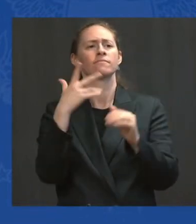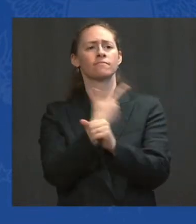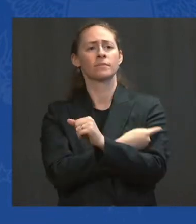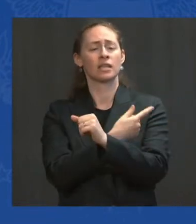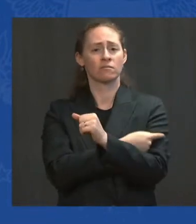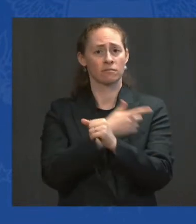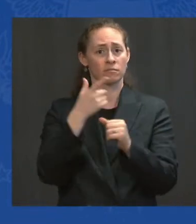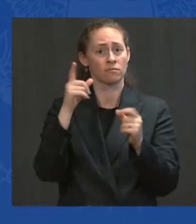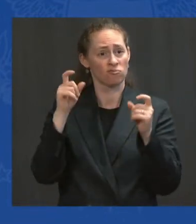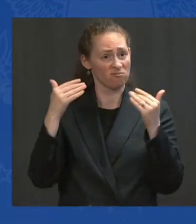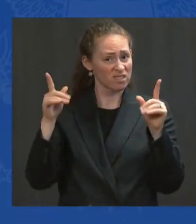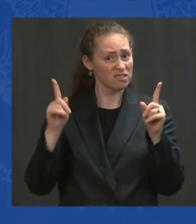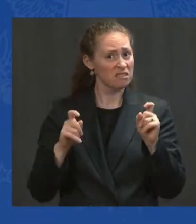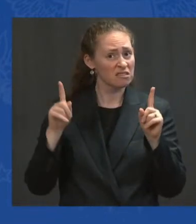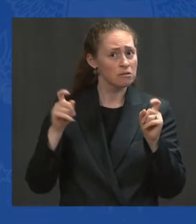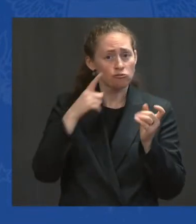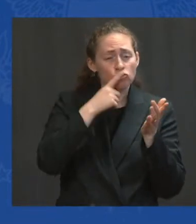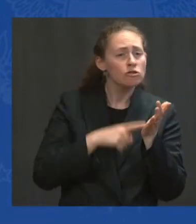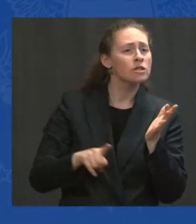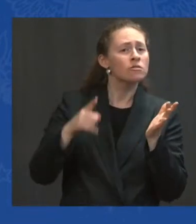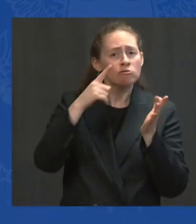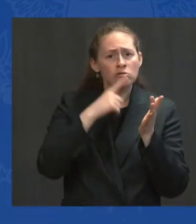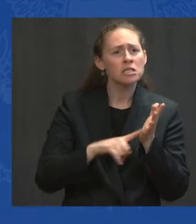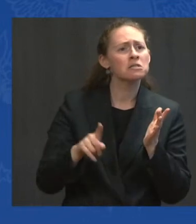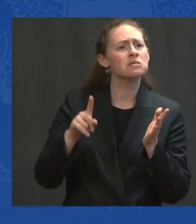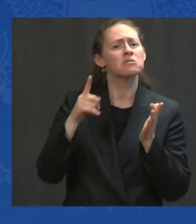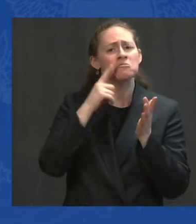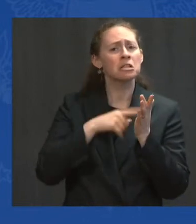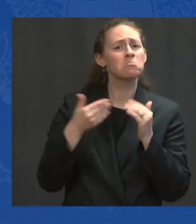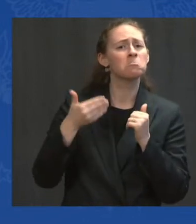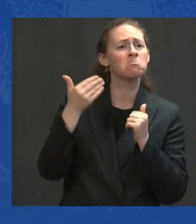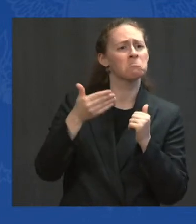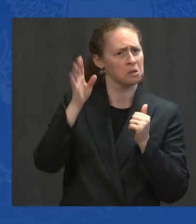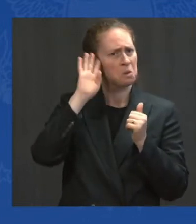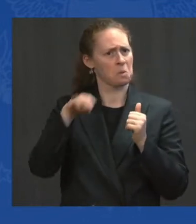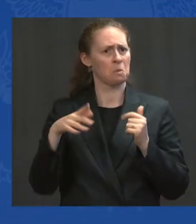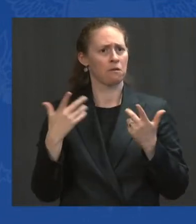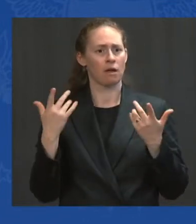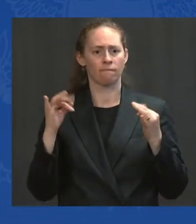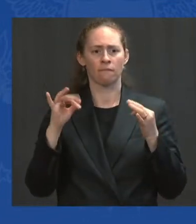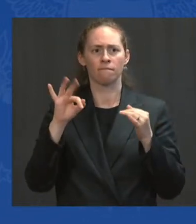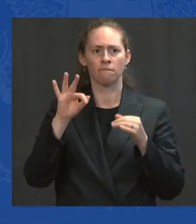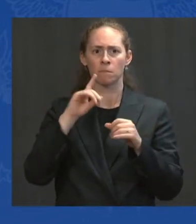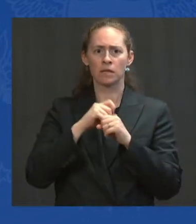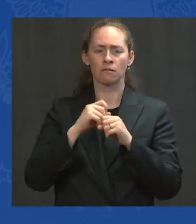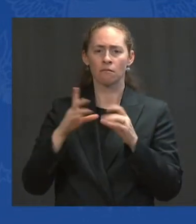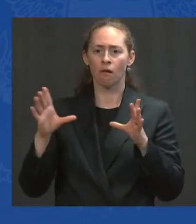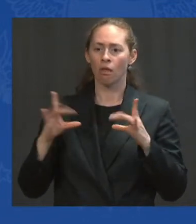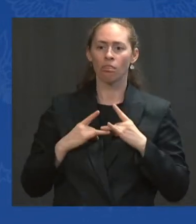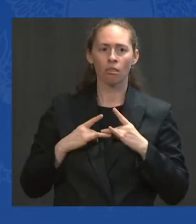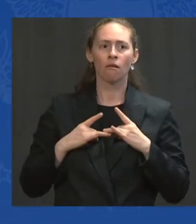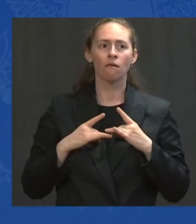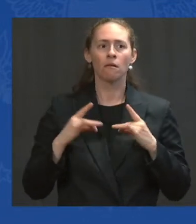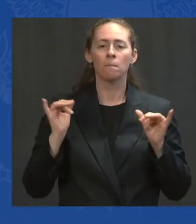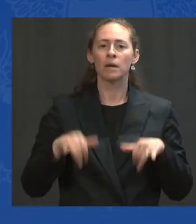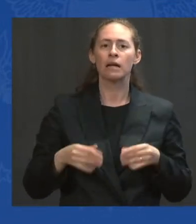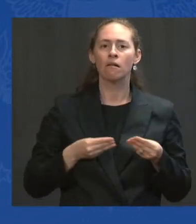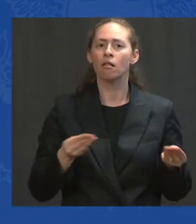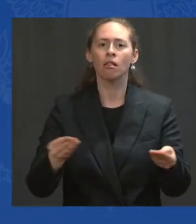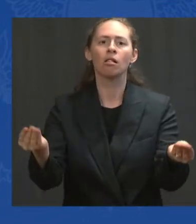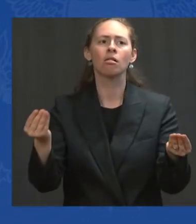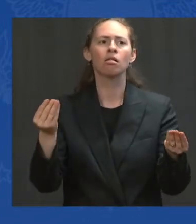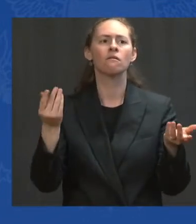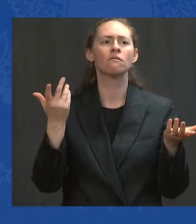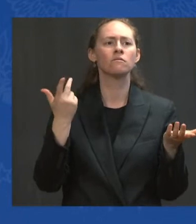regular basis to know if they are a breakthrough case, if they're carrying the Delta variant or any other variant